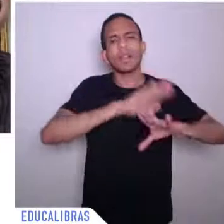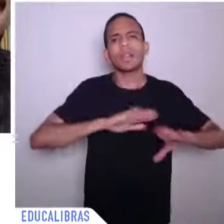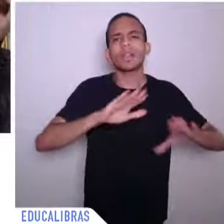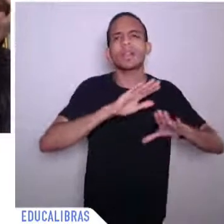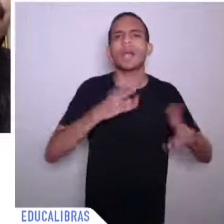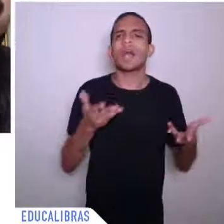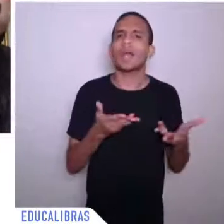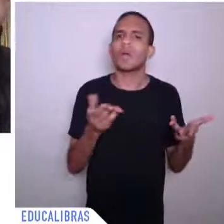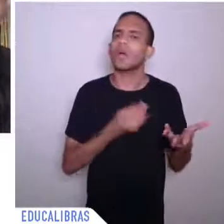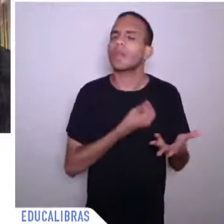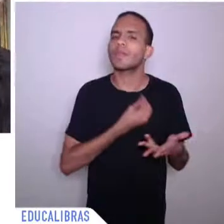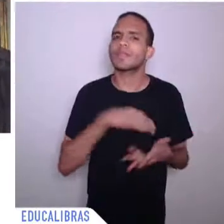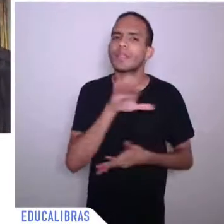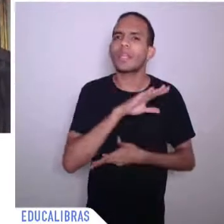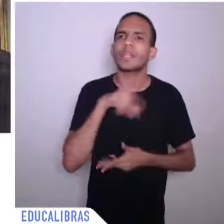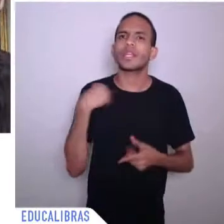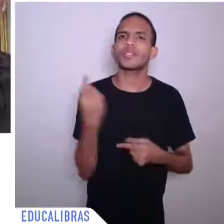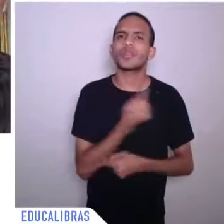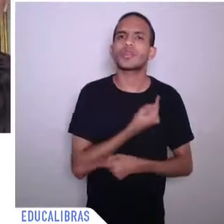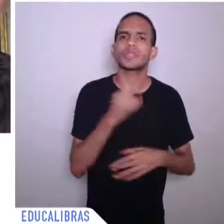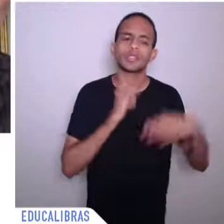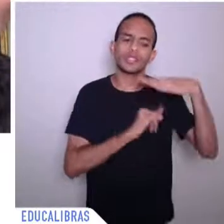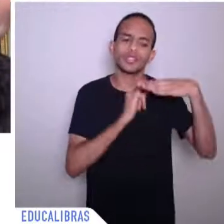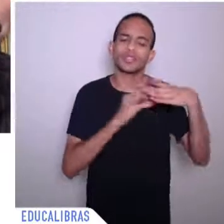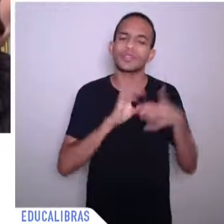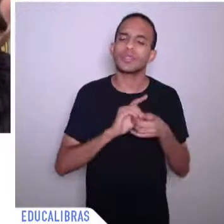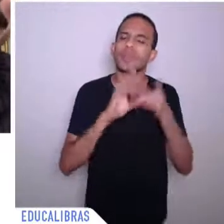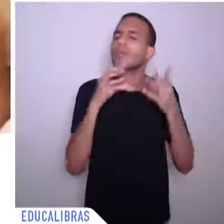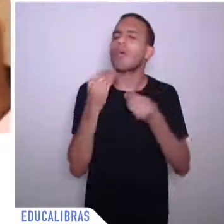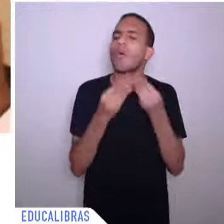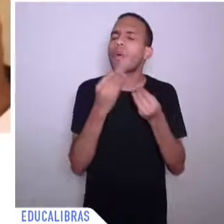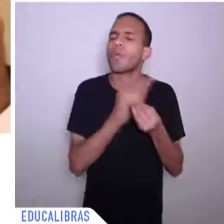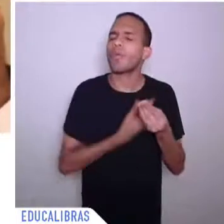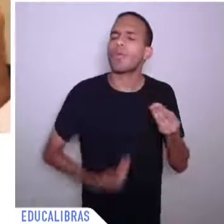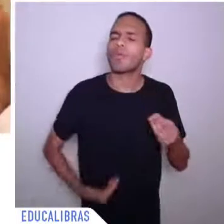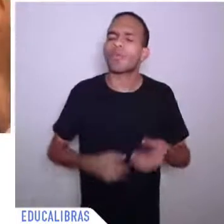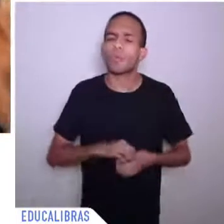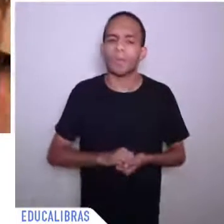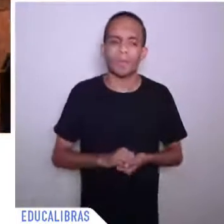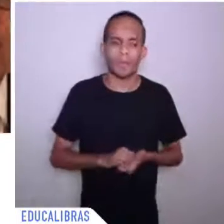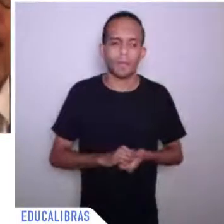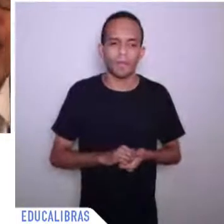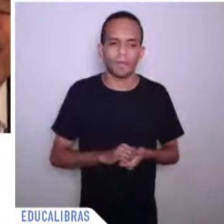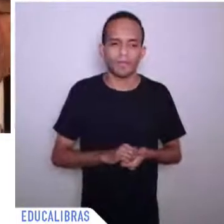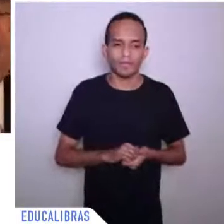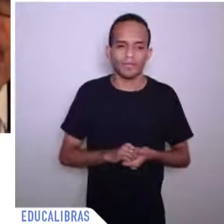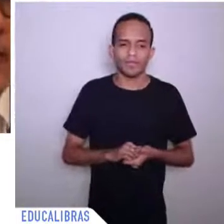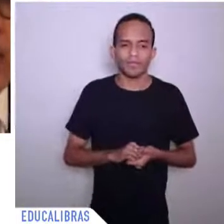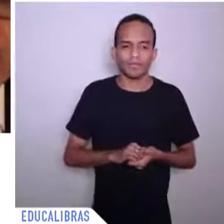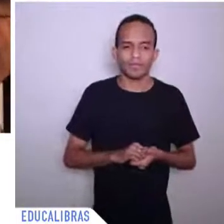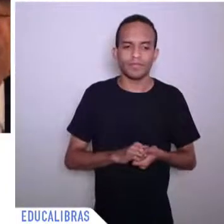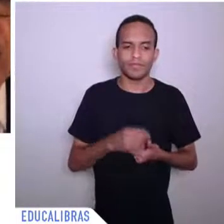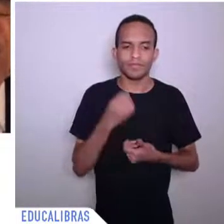And how do you evaluate the current state of our democratic institutions?